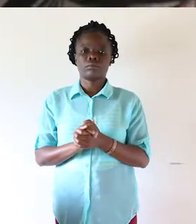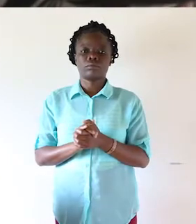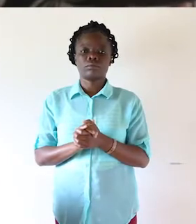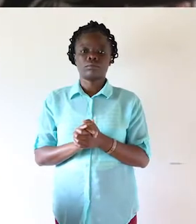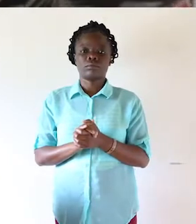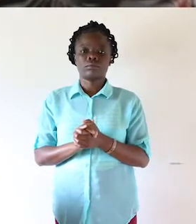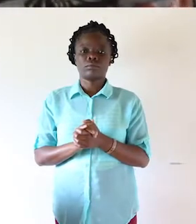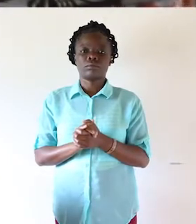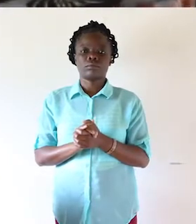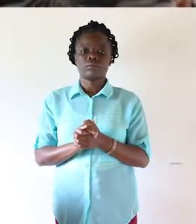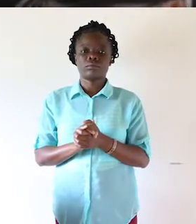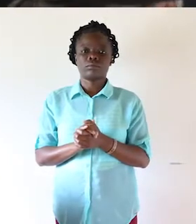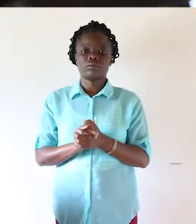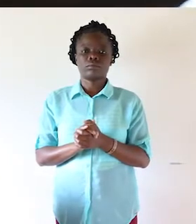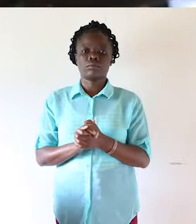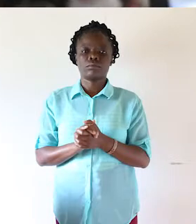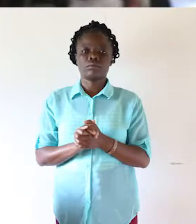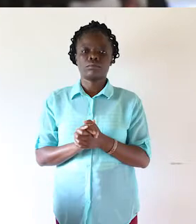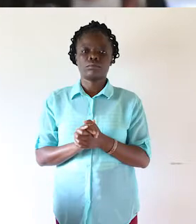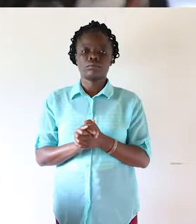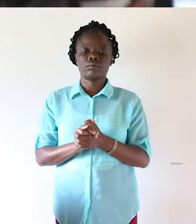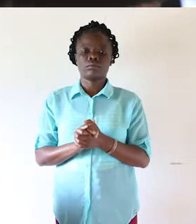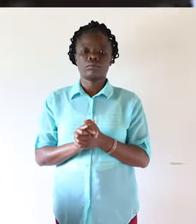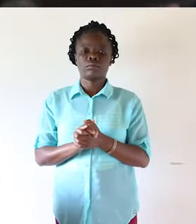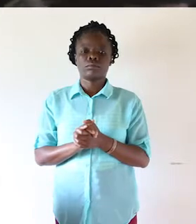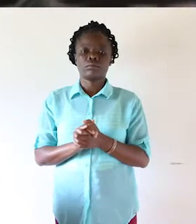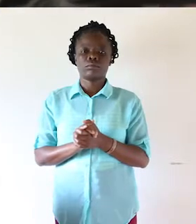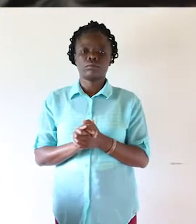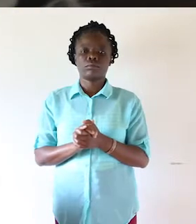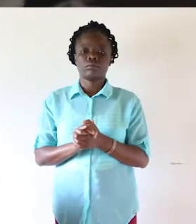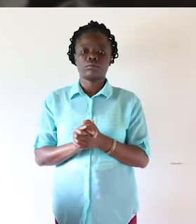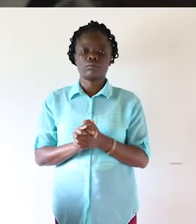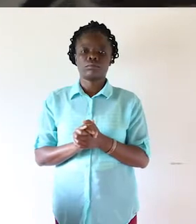Flap. Yes. You put inside.